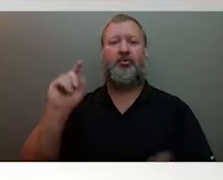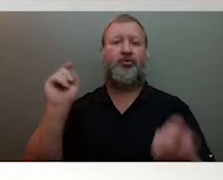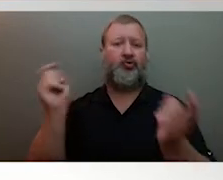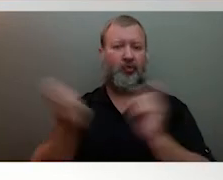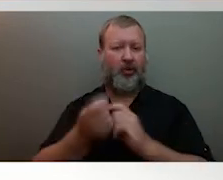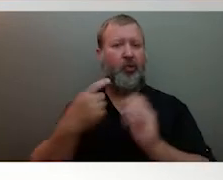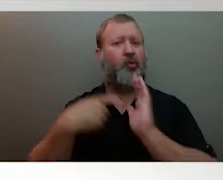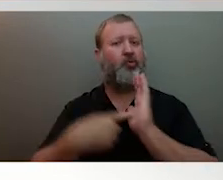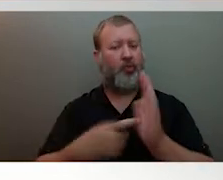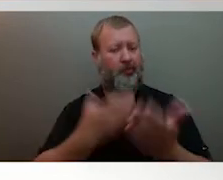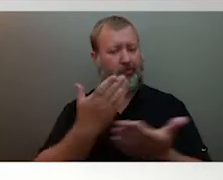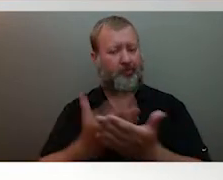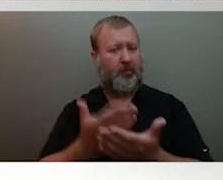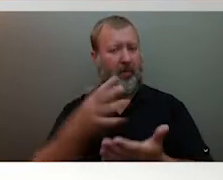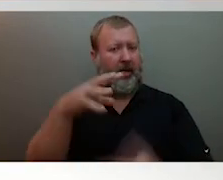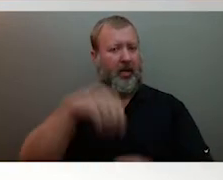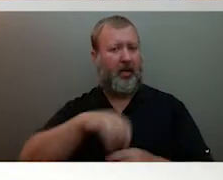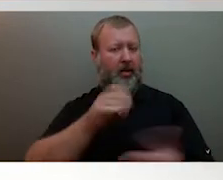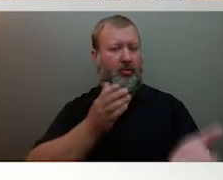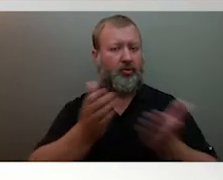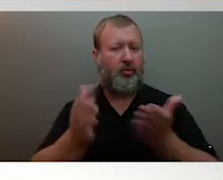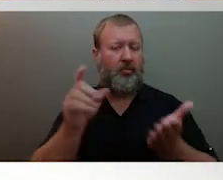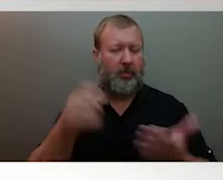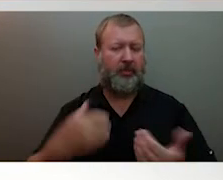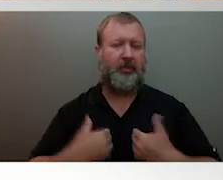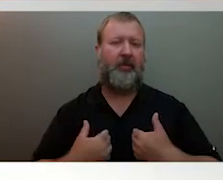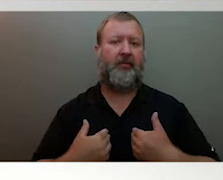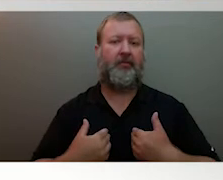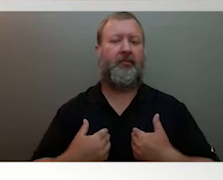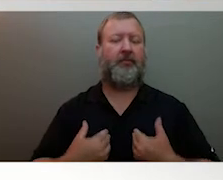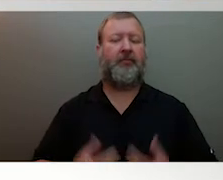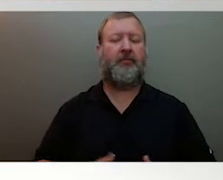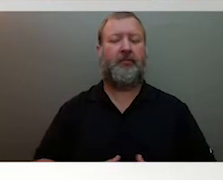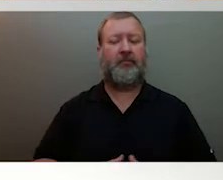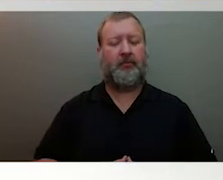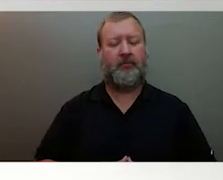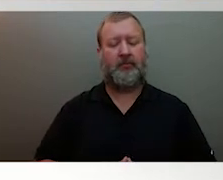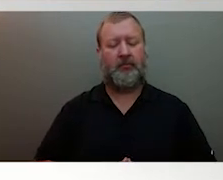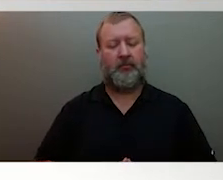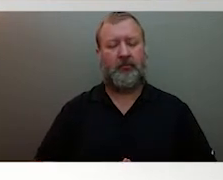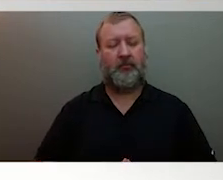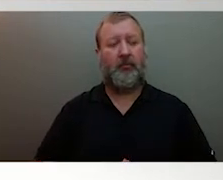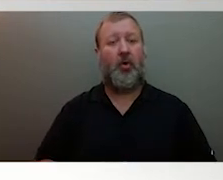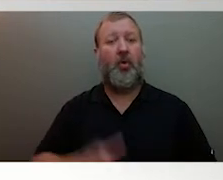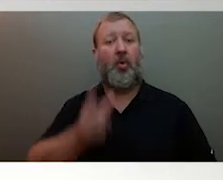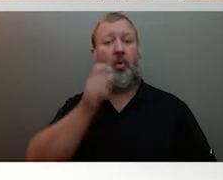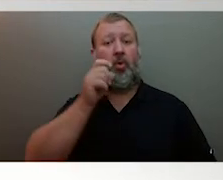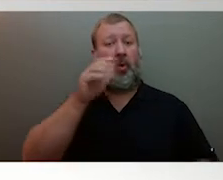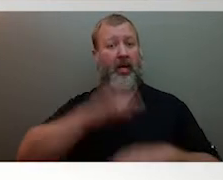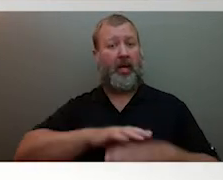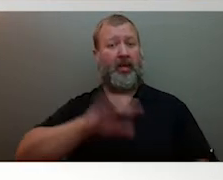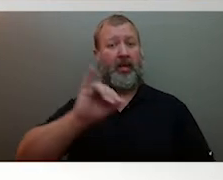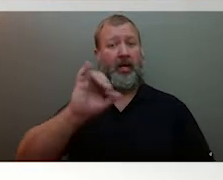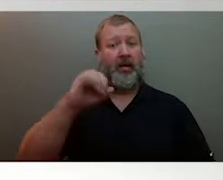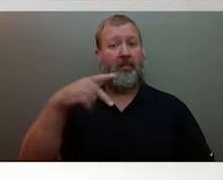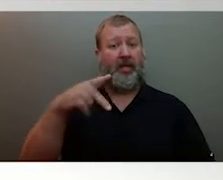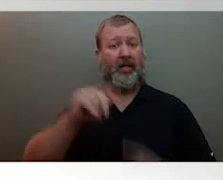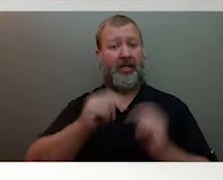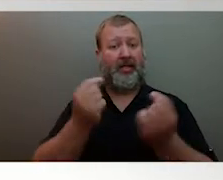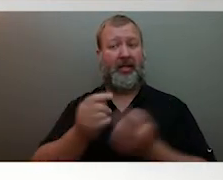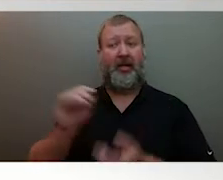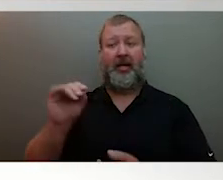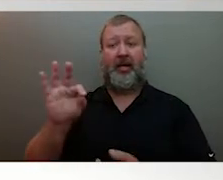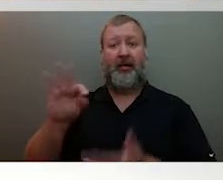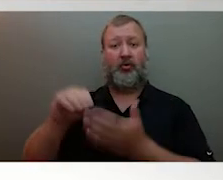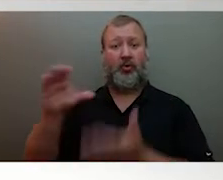to show the hospital homebound services. Who serves on the IEP team? If you have a student with a disability, you're